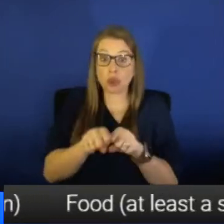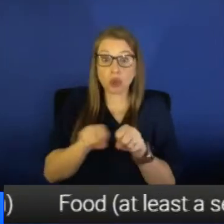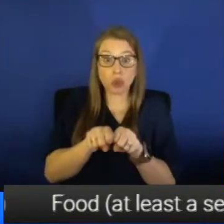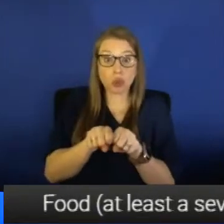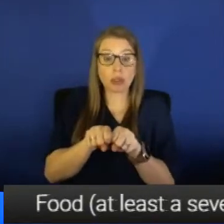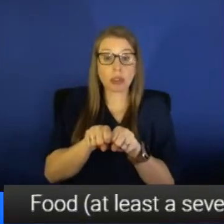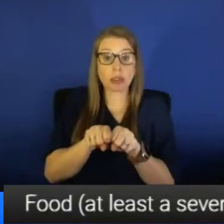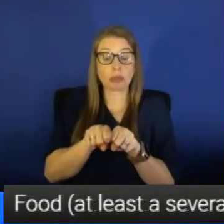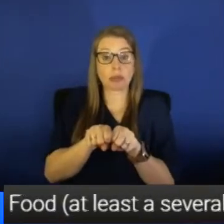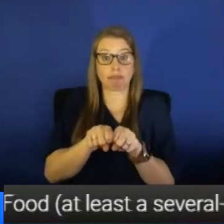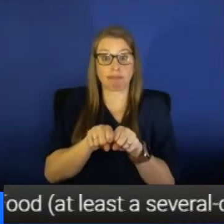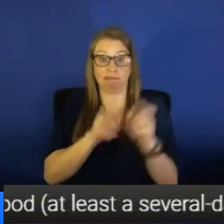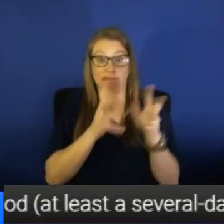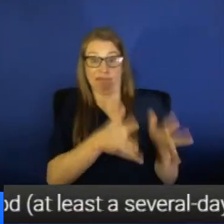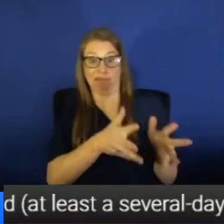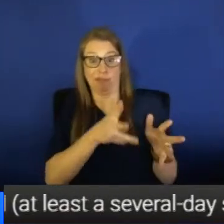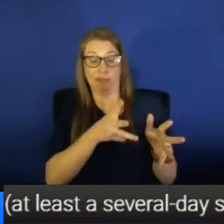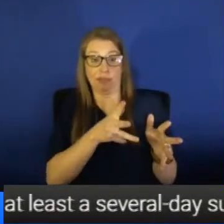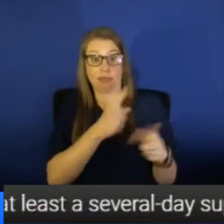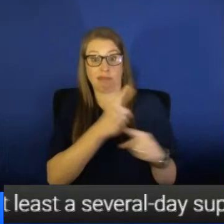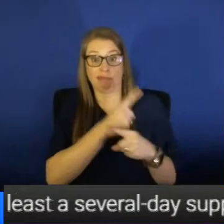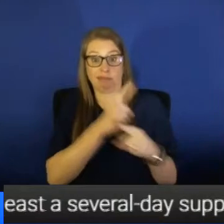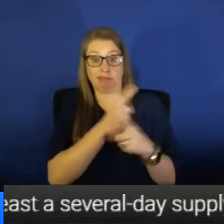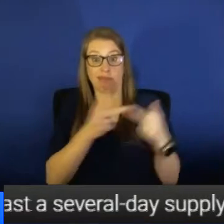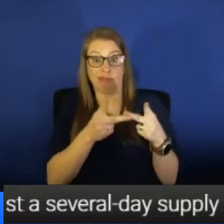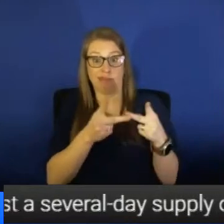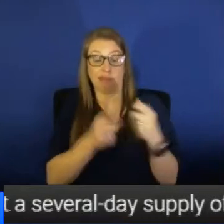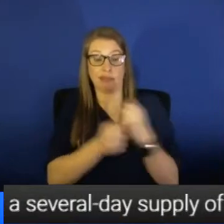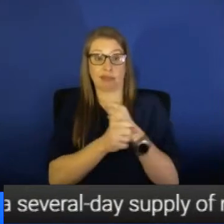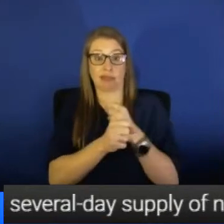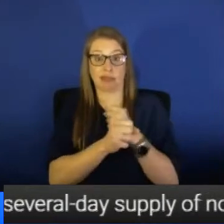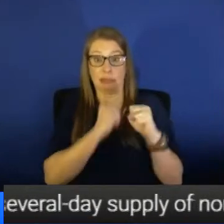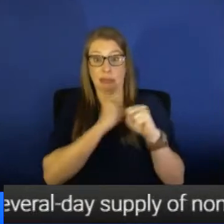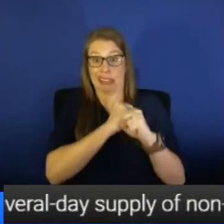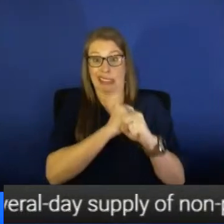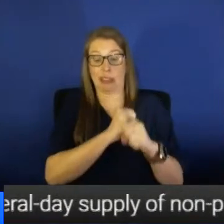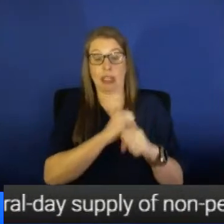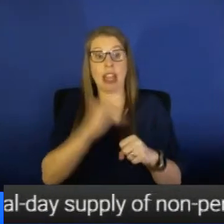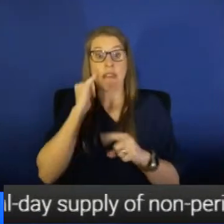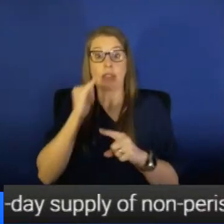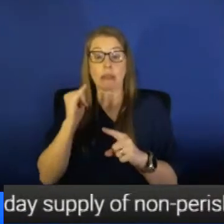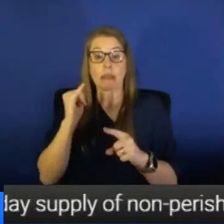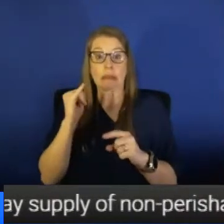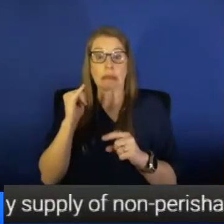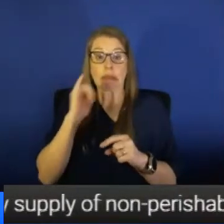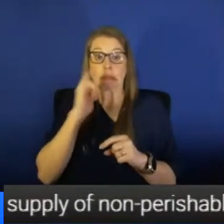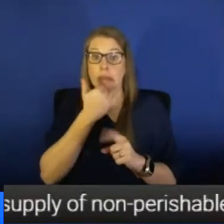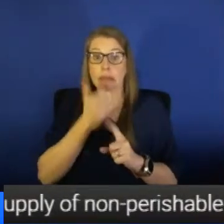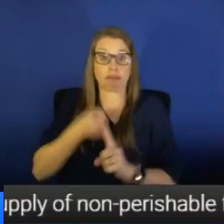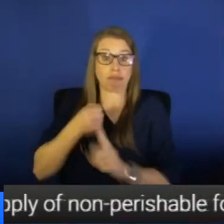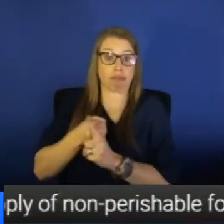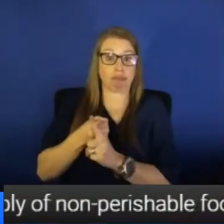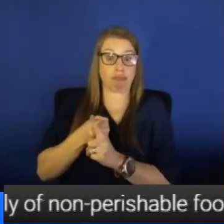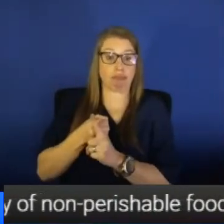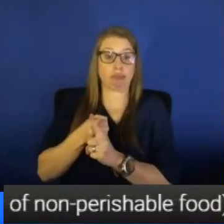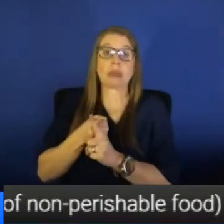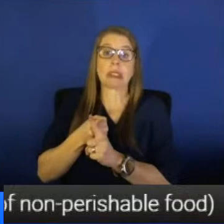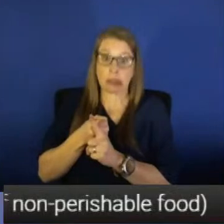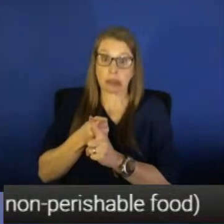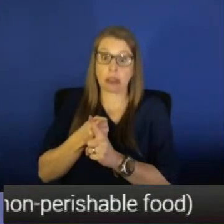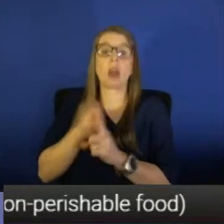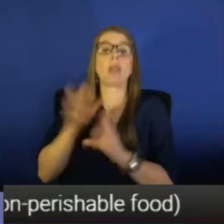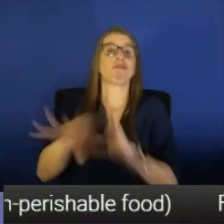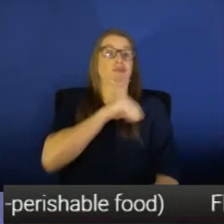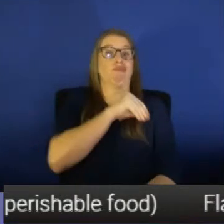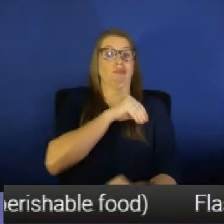locations. If you are incidentally hit with severe weather and you're impacted, you're going to want to be able to get out of there. Do you think people in